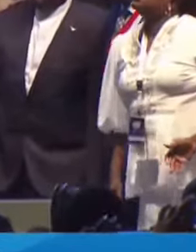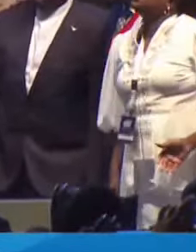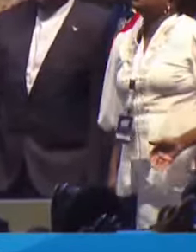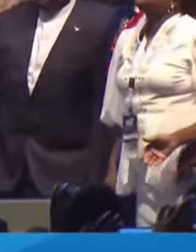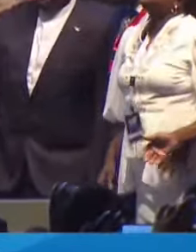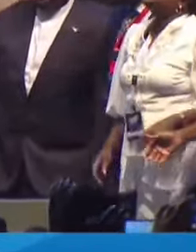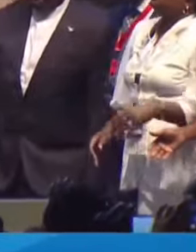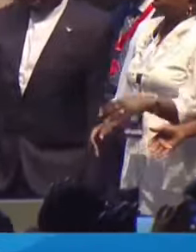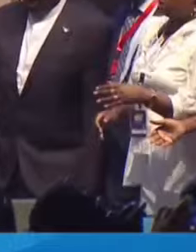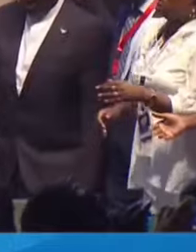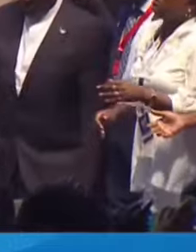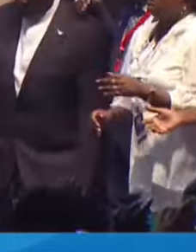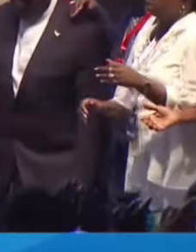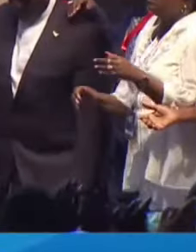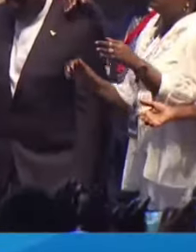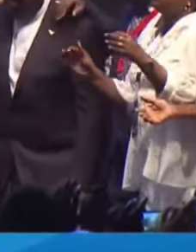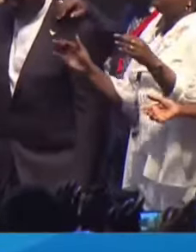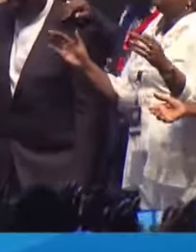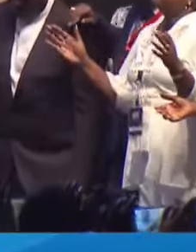hands